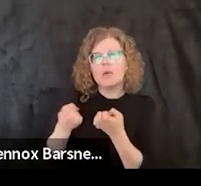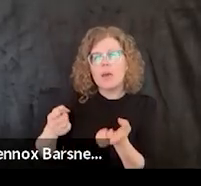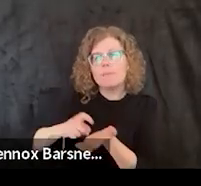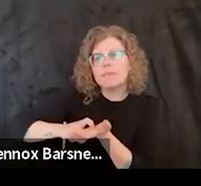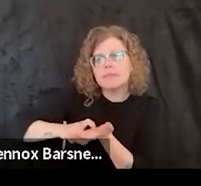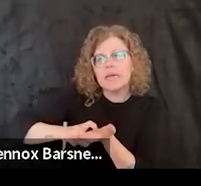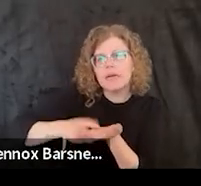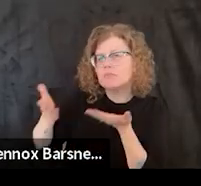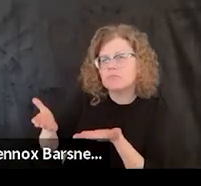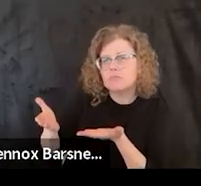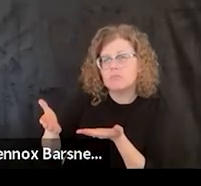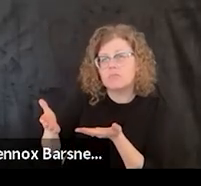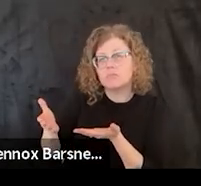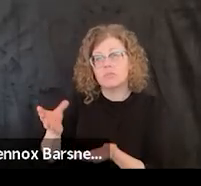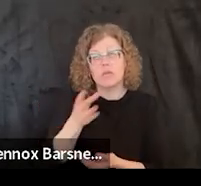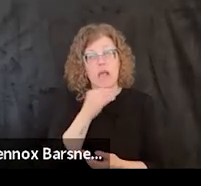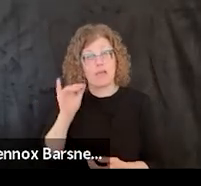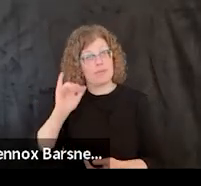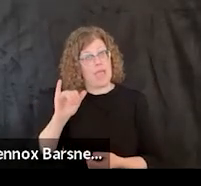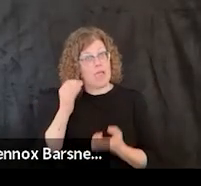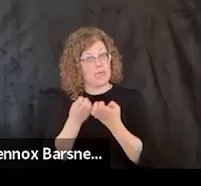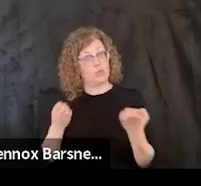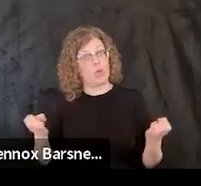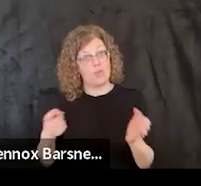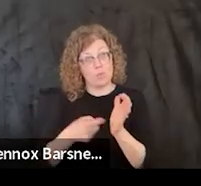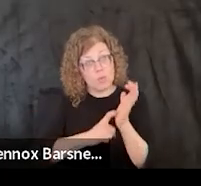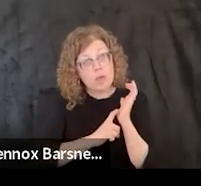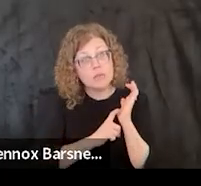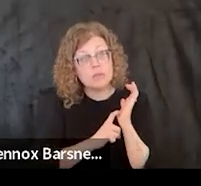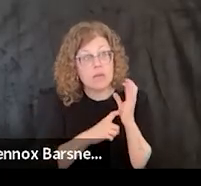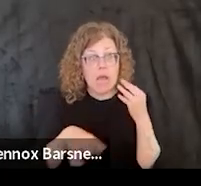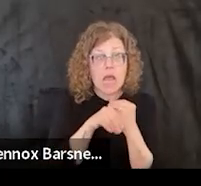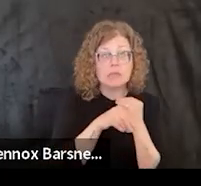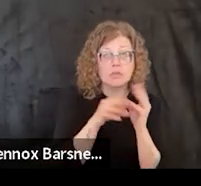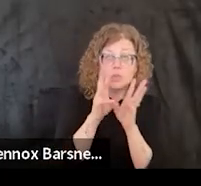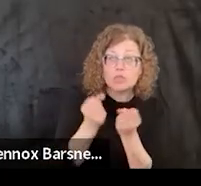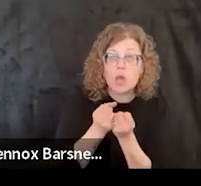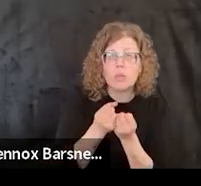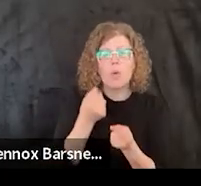it required to undertake specific training course or mentorship that you are participating in?